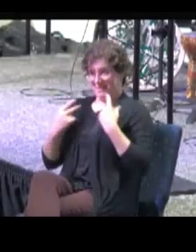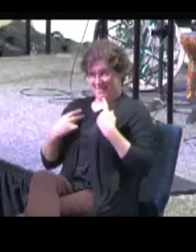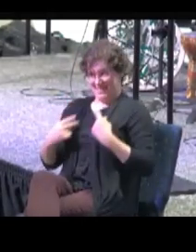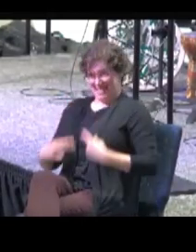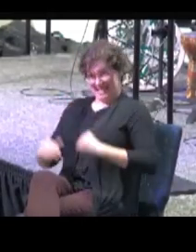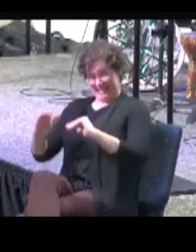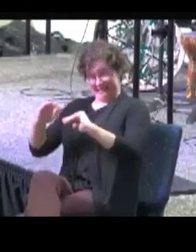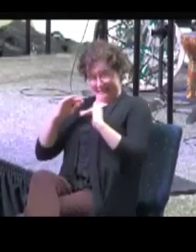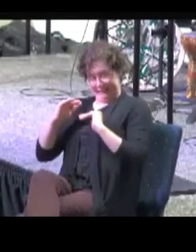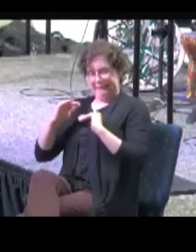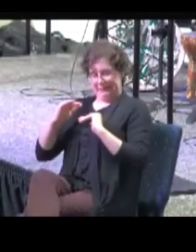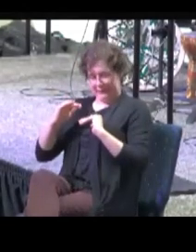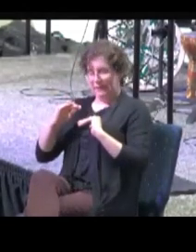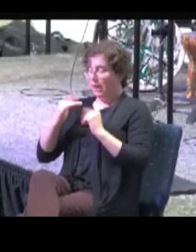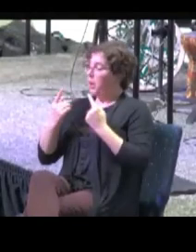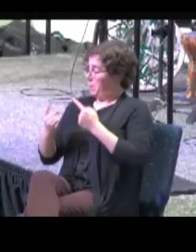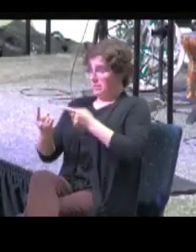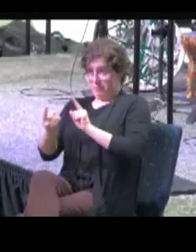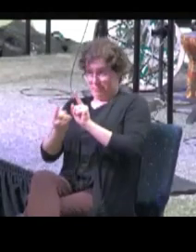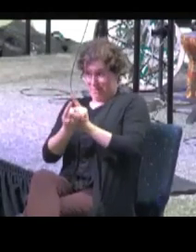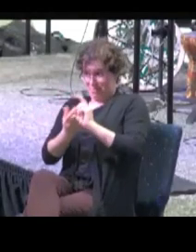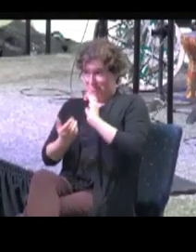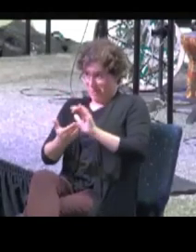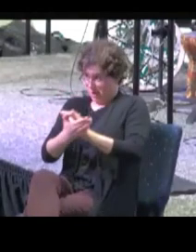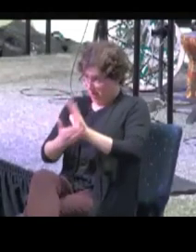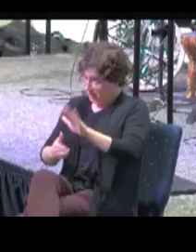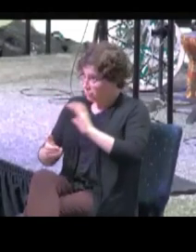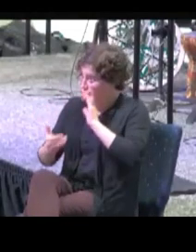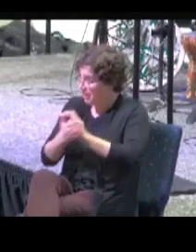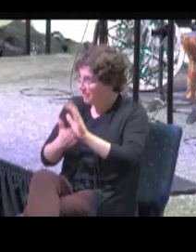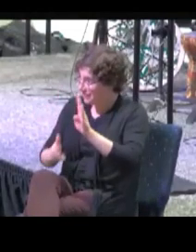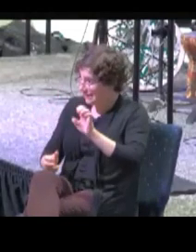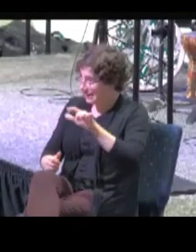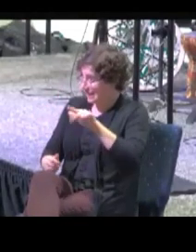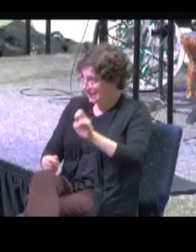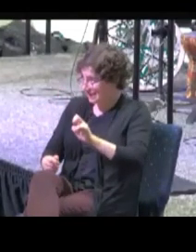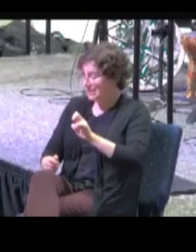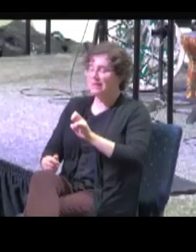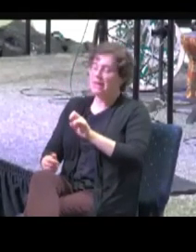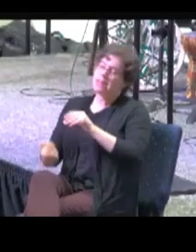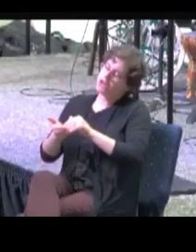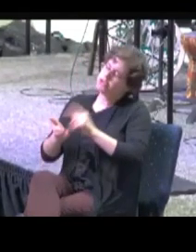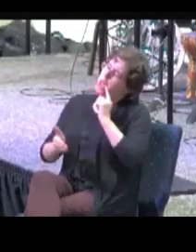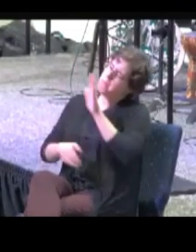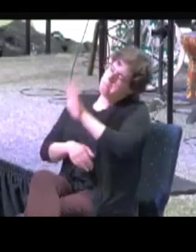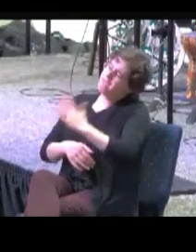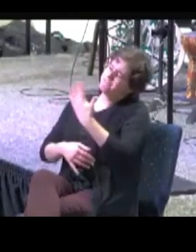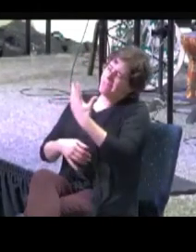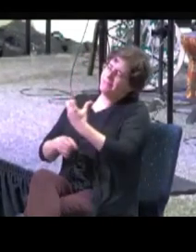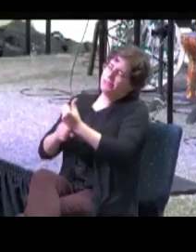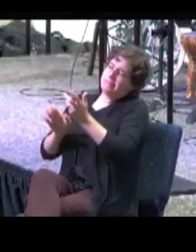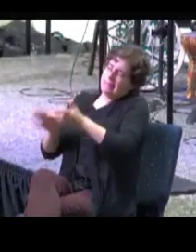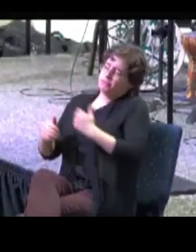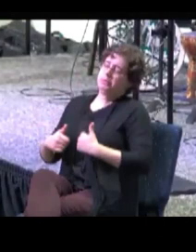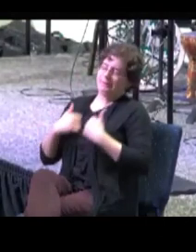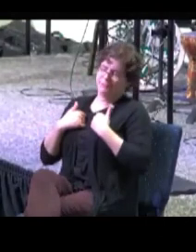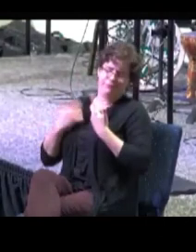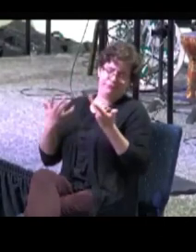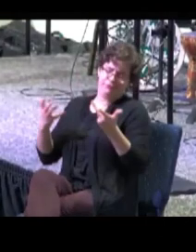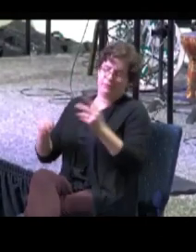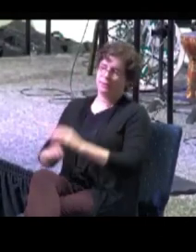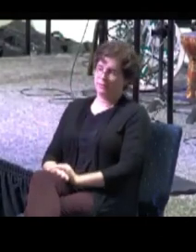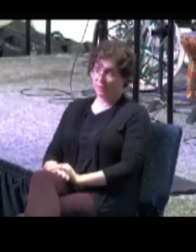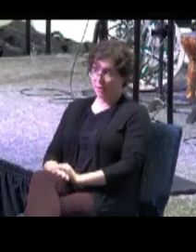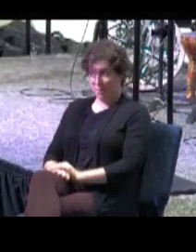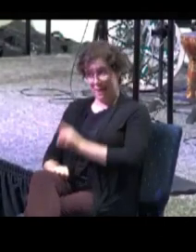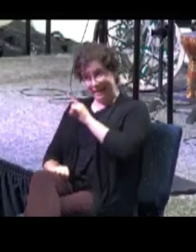In fact, by the time he met and married Elaine, the doctors were giving him only 5 years to live. But he